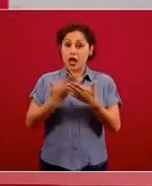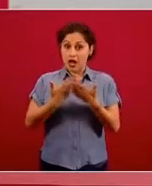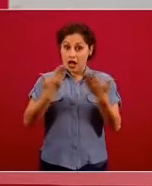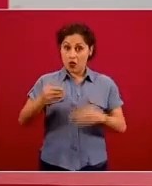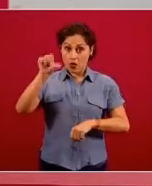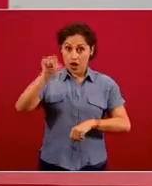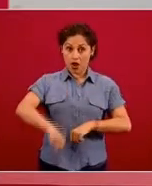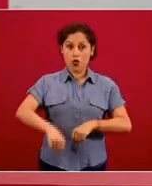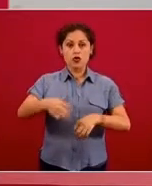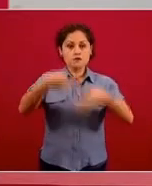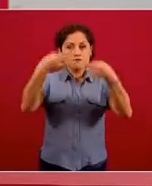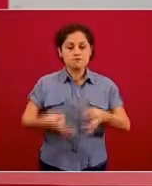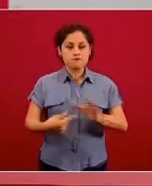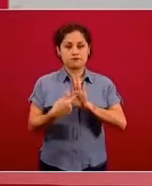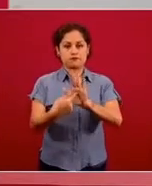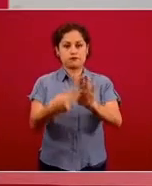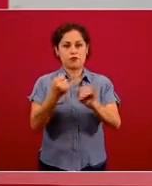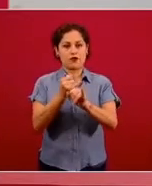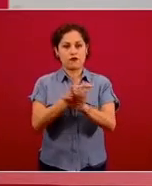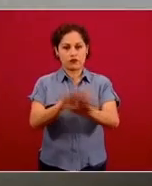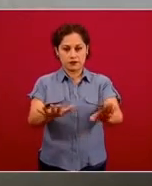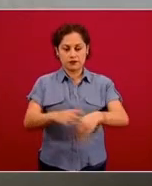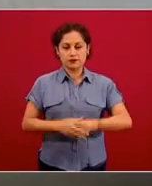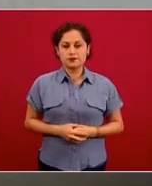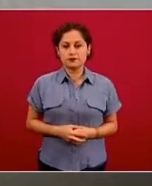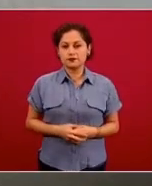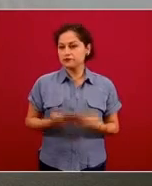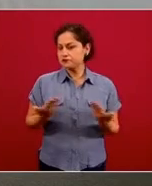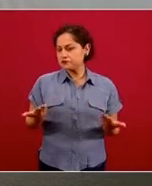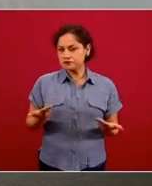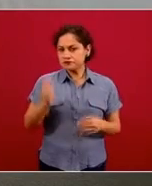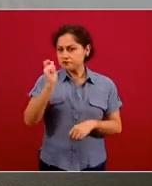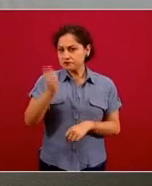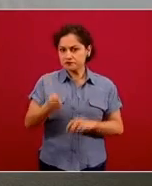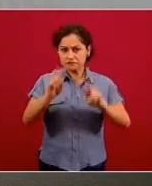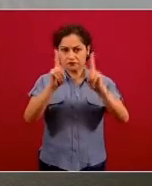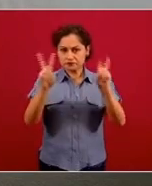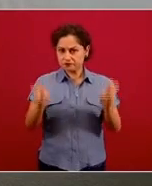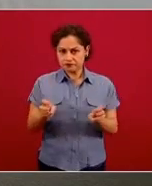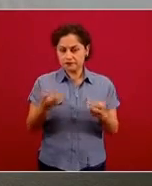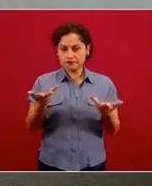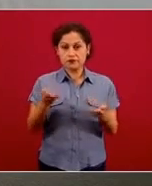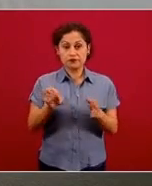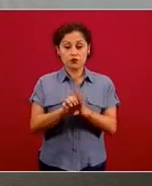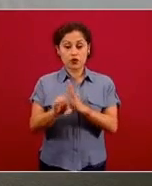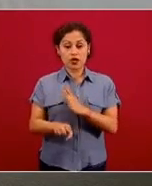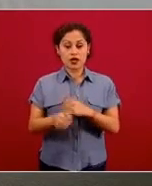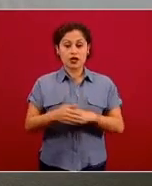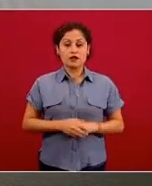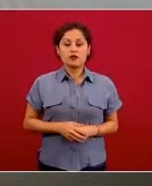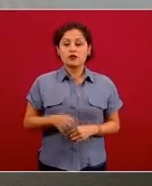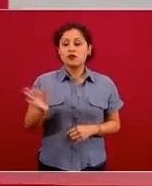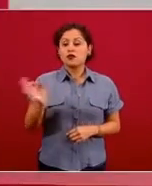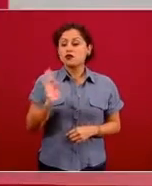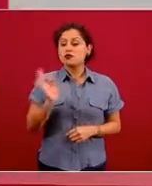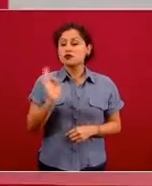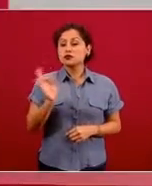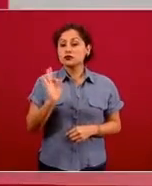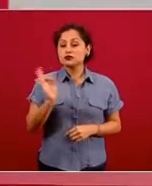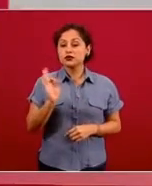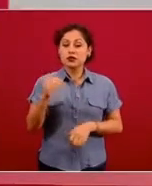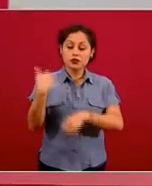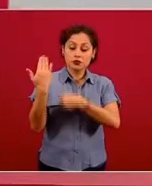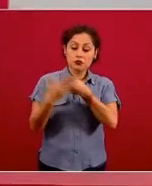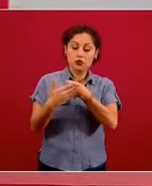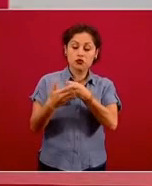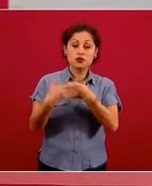manera several explícita. questions, Y es so el we asunto wanted de to qué make a more va a explicit ocurrir presentation. And si this tenemos subject un número is importante de what decesos is